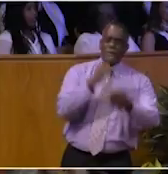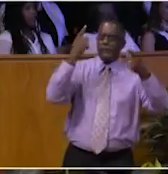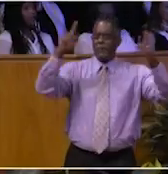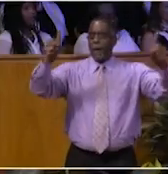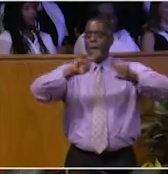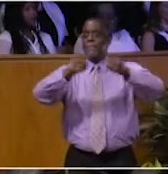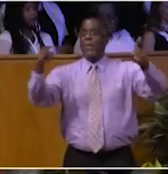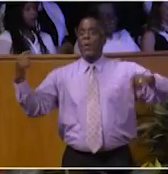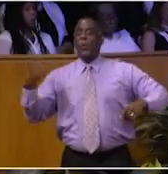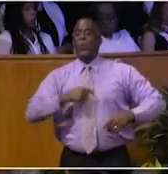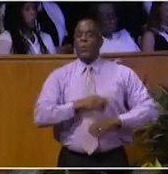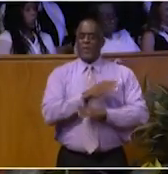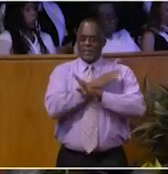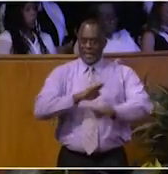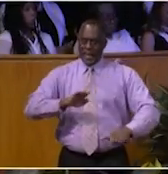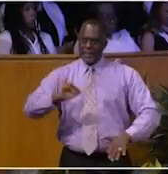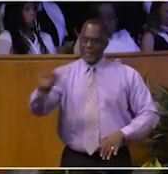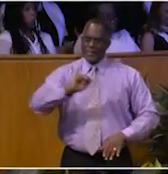to be.